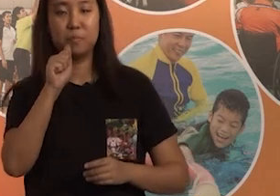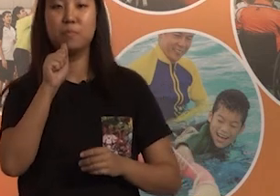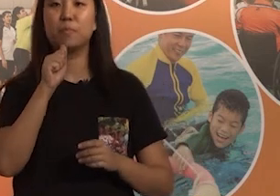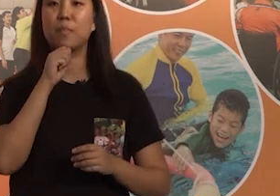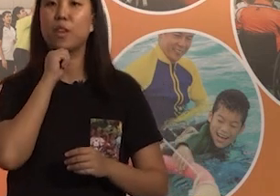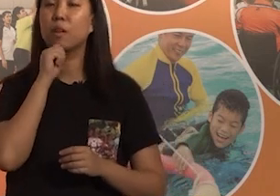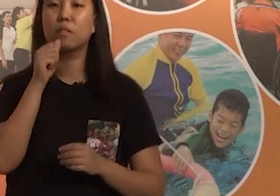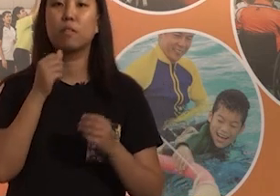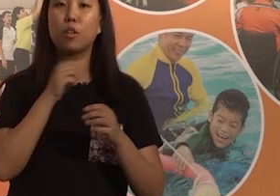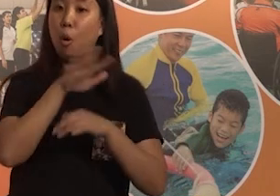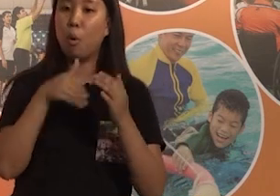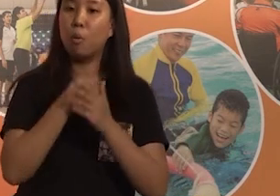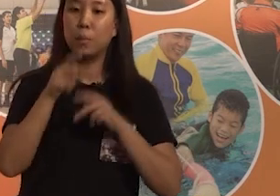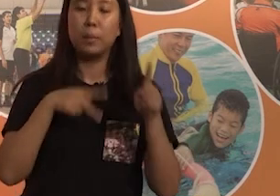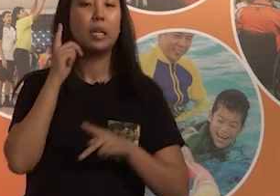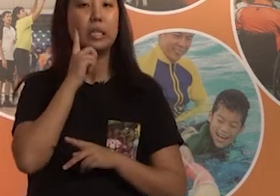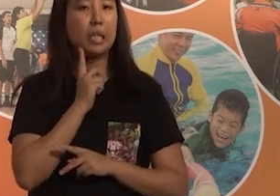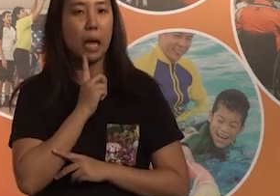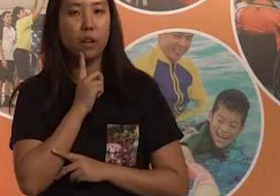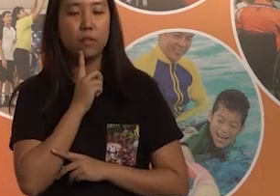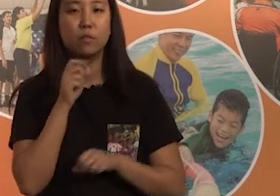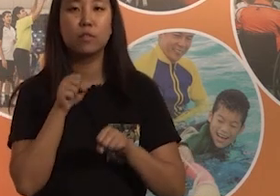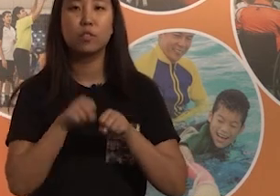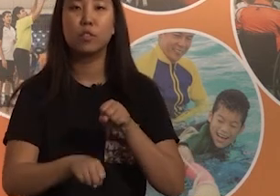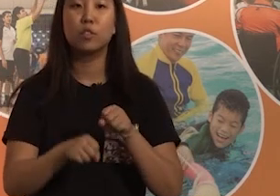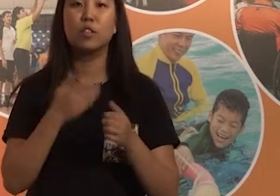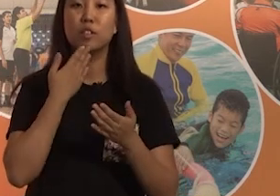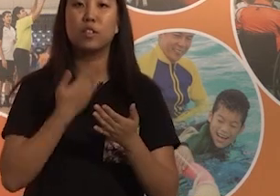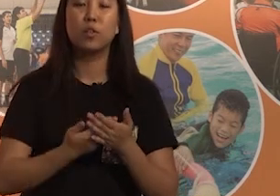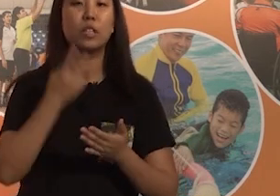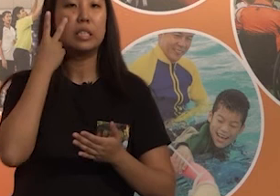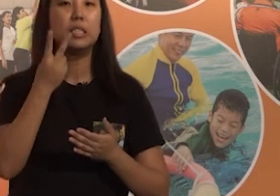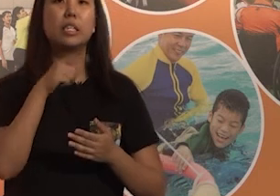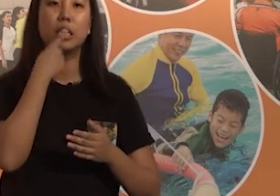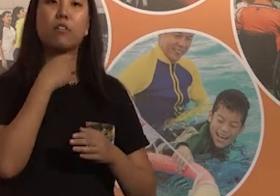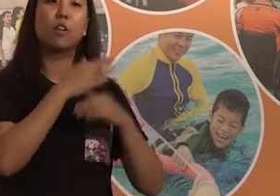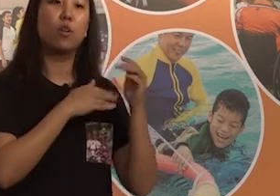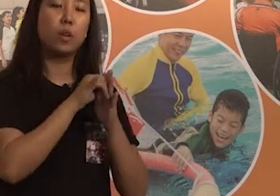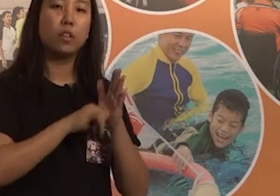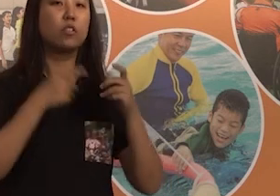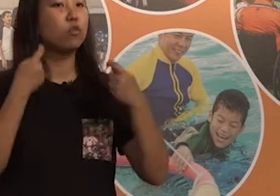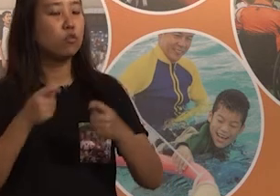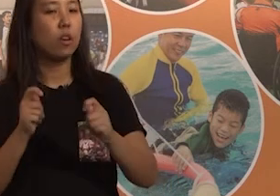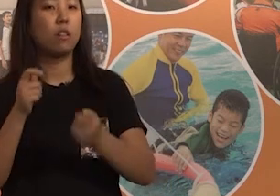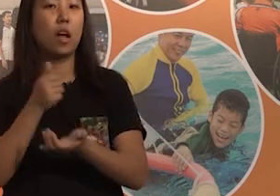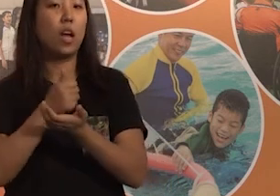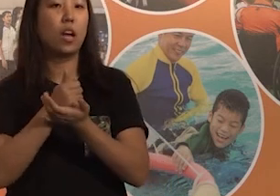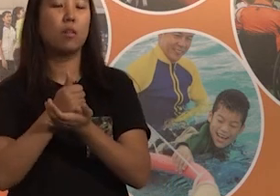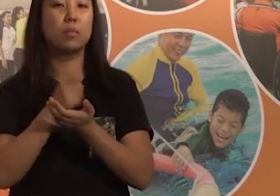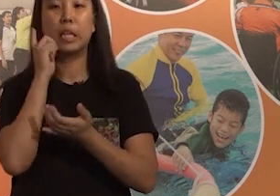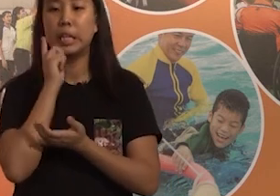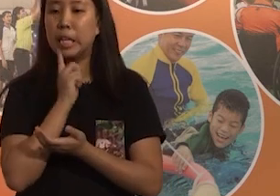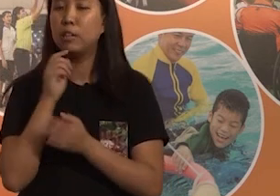not everyone's actually deaf, right? Yeah. So it's actually very good that to see a hearing community trying to help out and help the